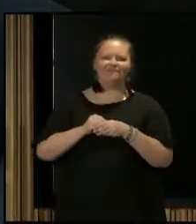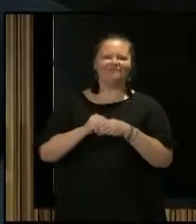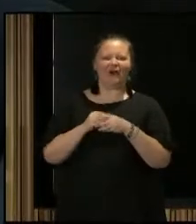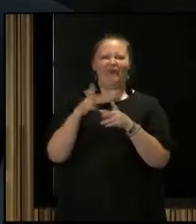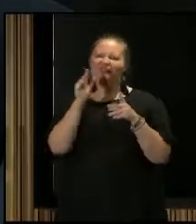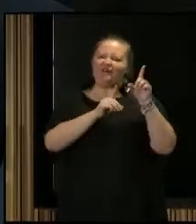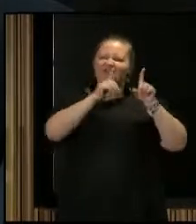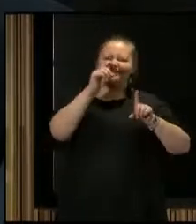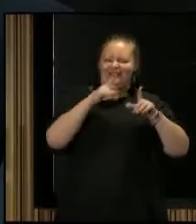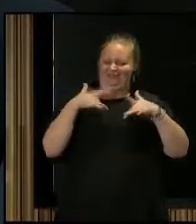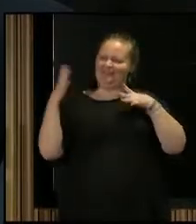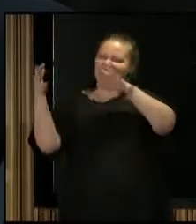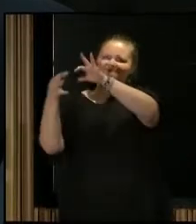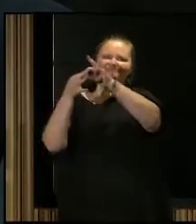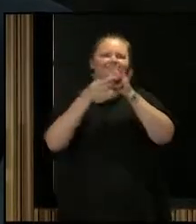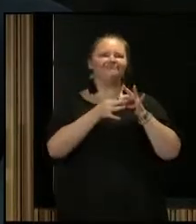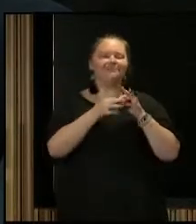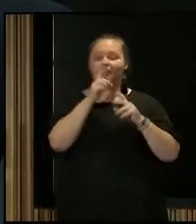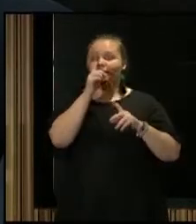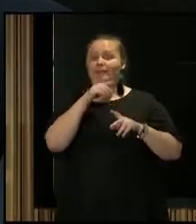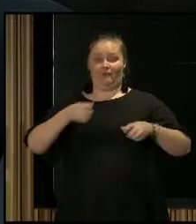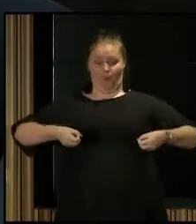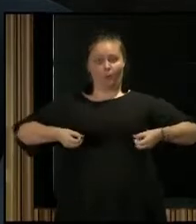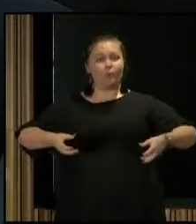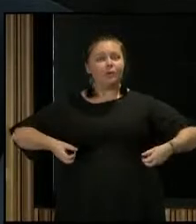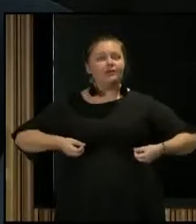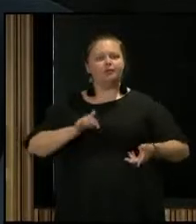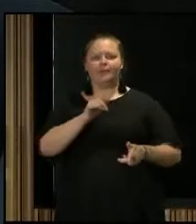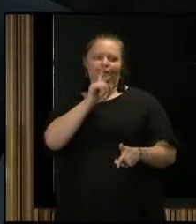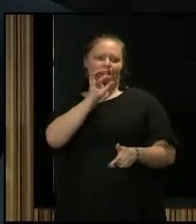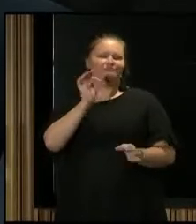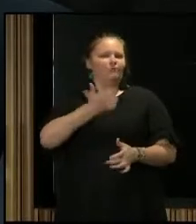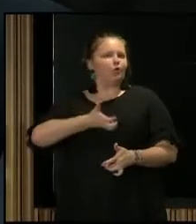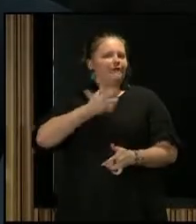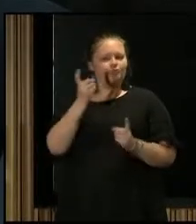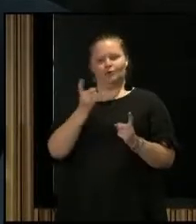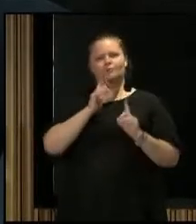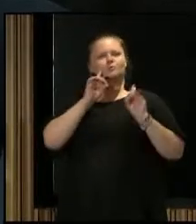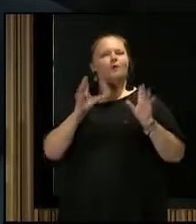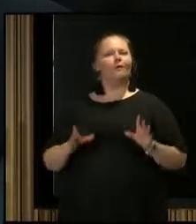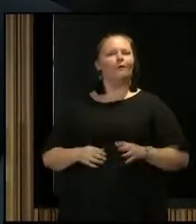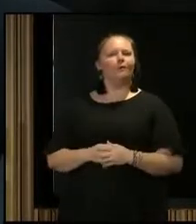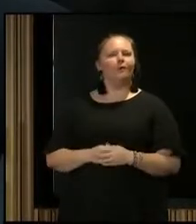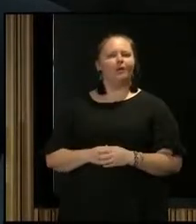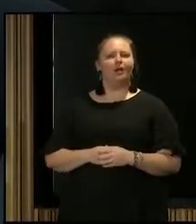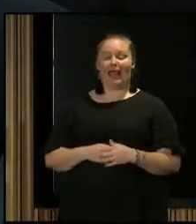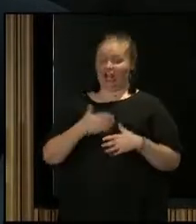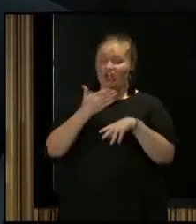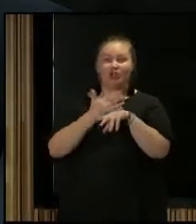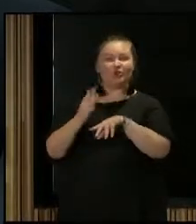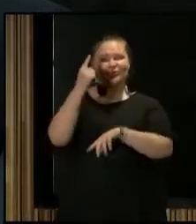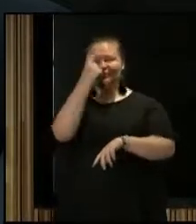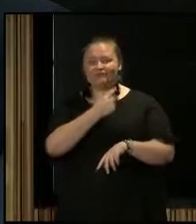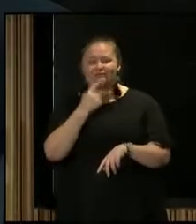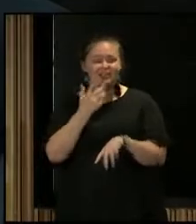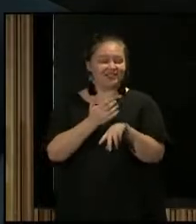big city. And people were sending it in from wheelchairs who might not feel comfortable coming to the show. There were all sorts of new faces